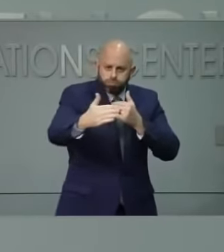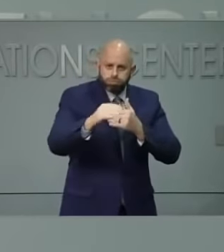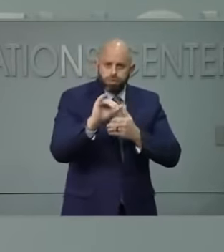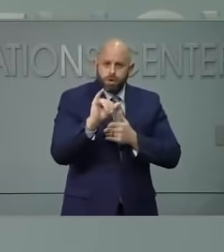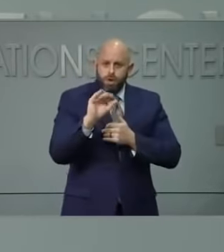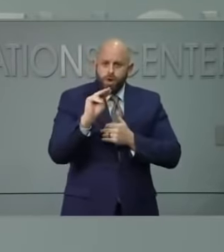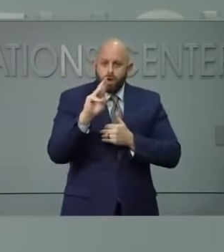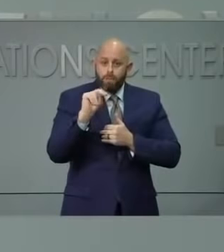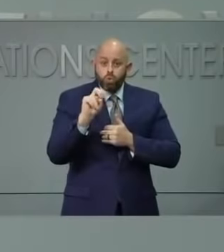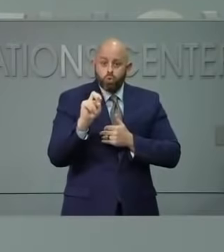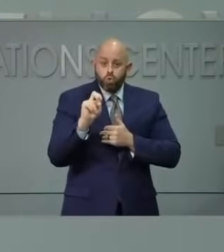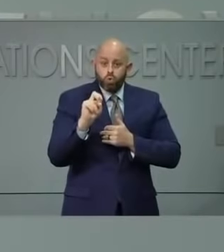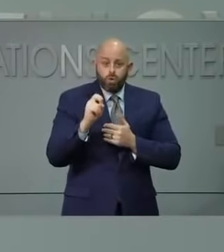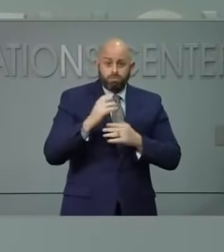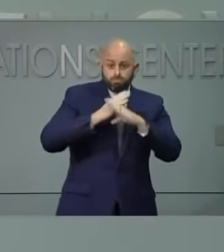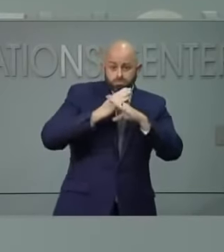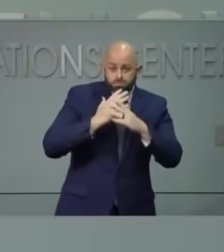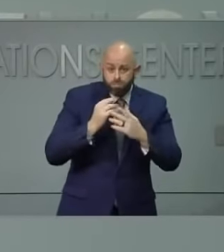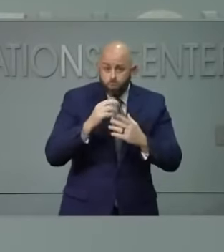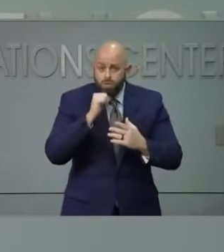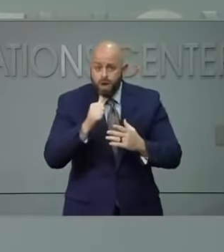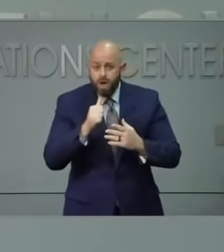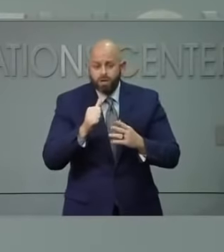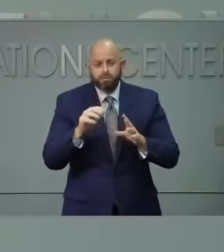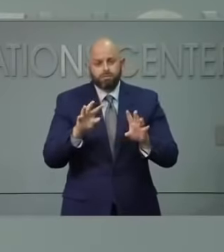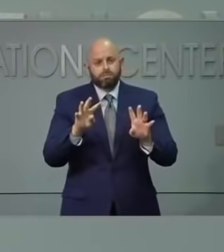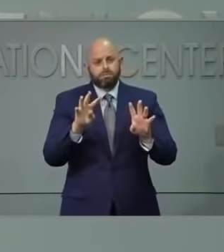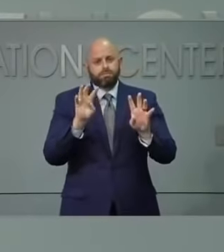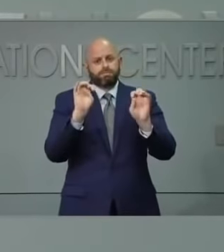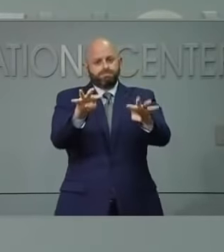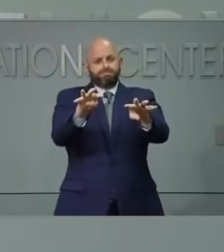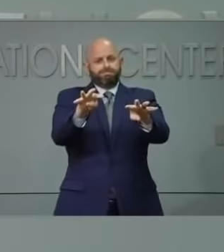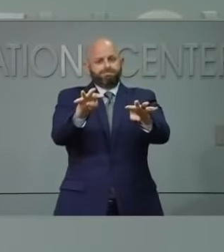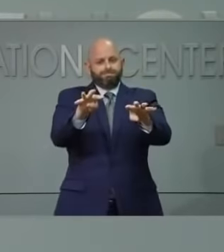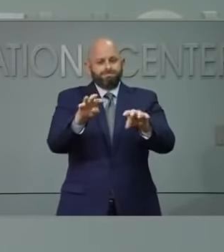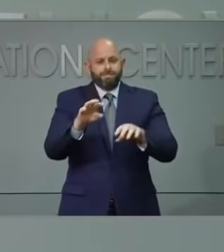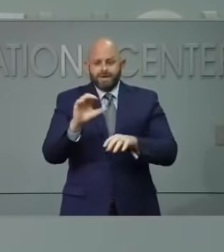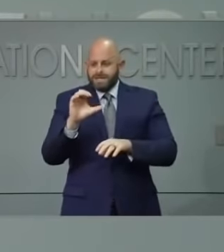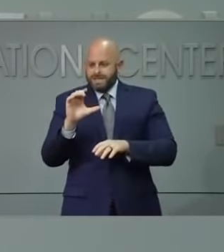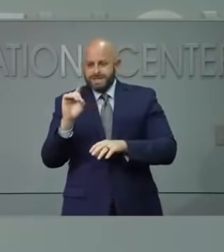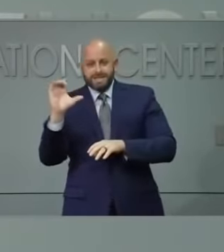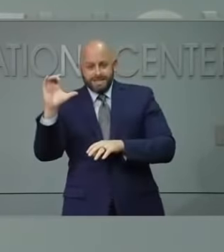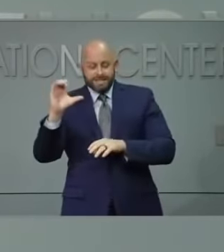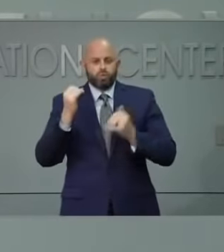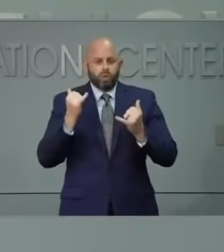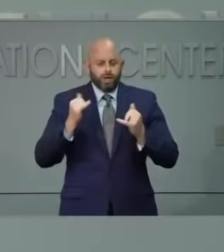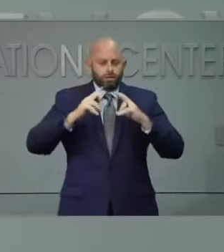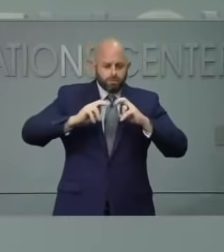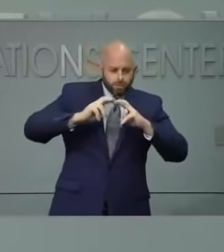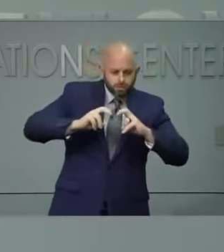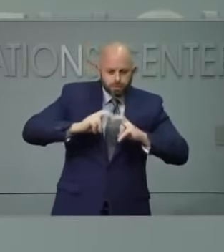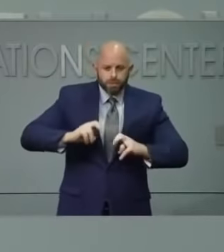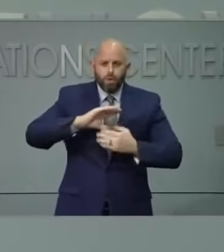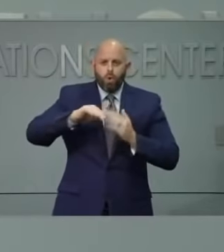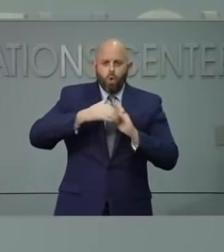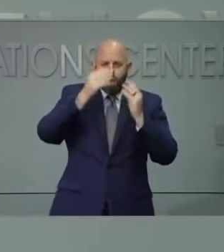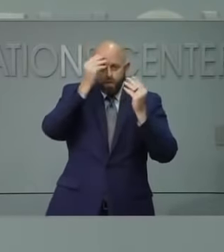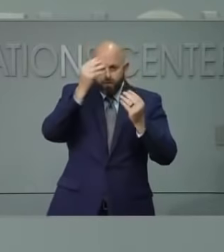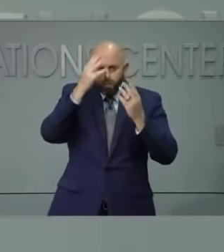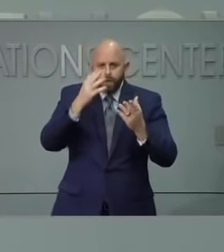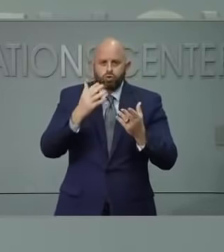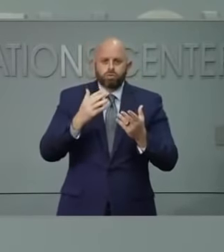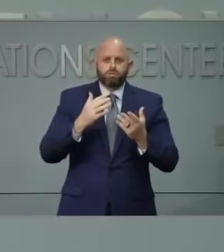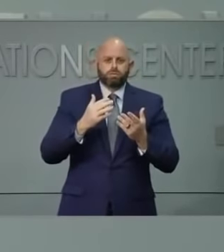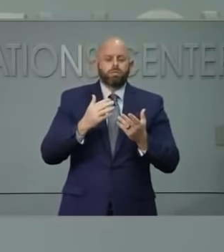their external advisory board, as well as the CDC's advisory board, how they make their final assessment of the data and how they're going to